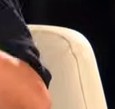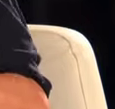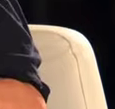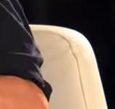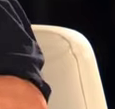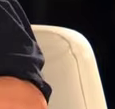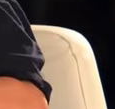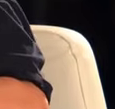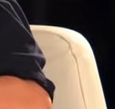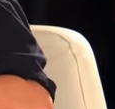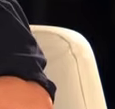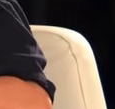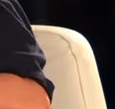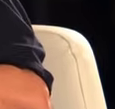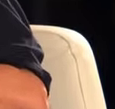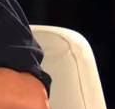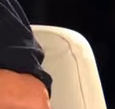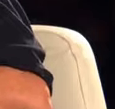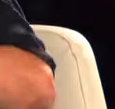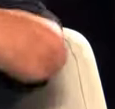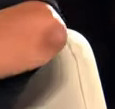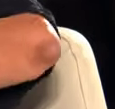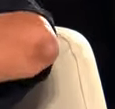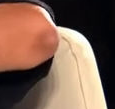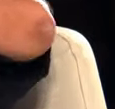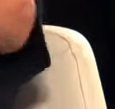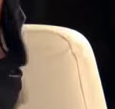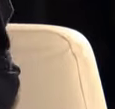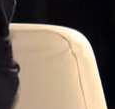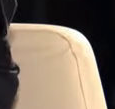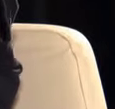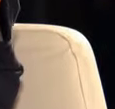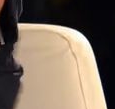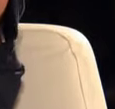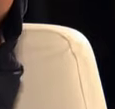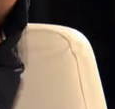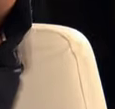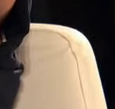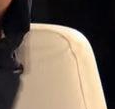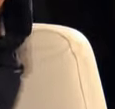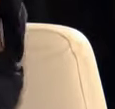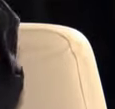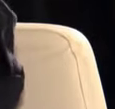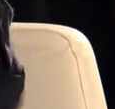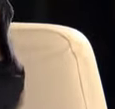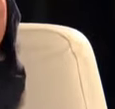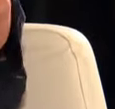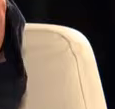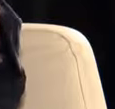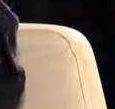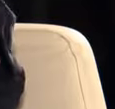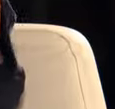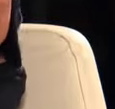watching. And basically we're saying, if you really want justice, you have to work on the one hand on everything from